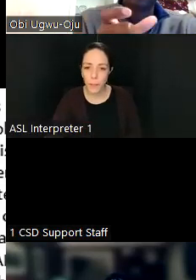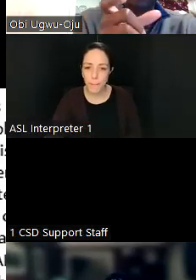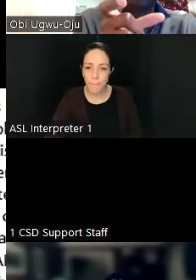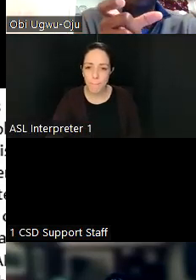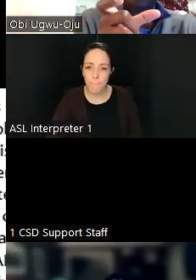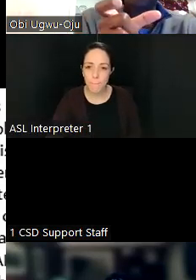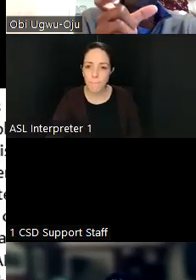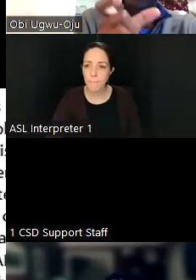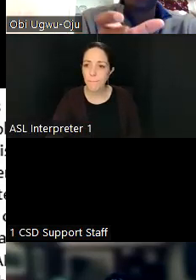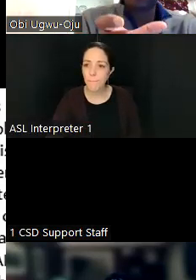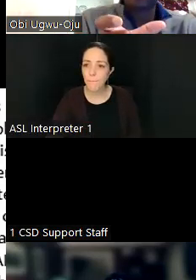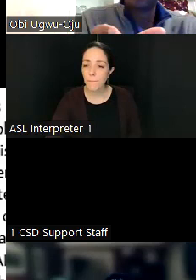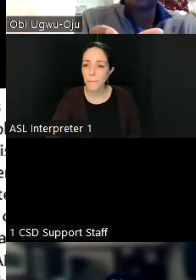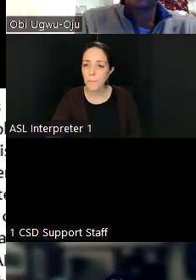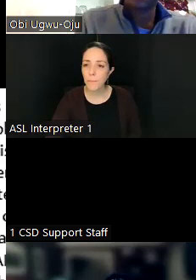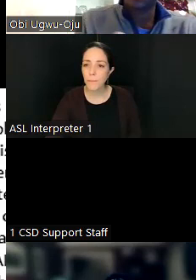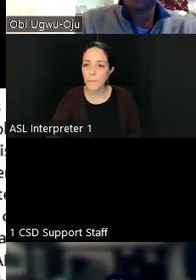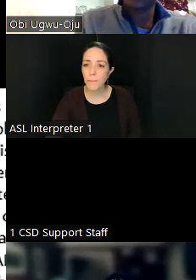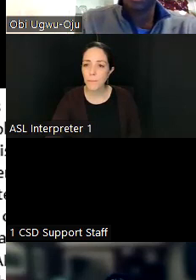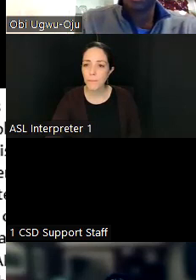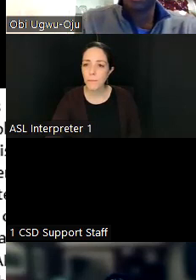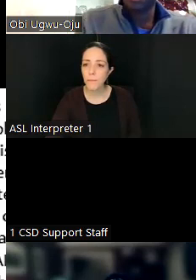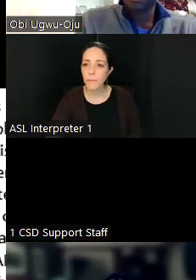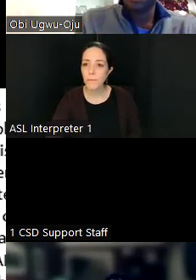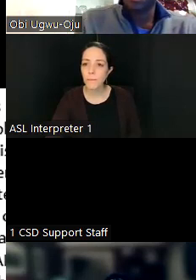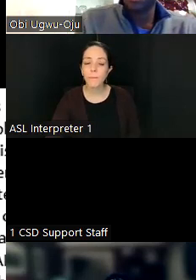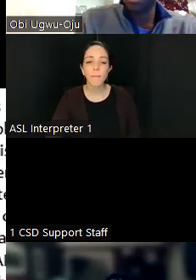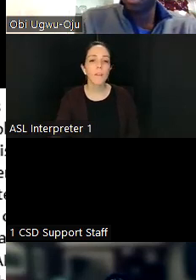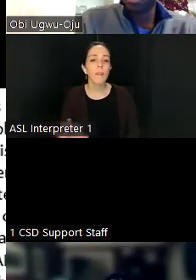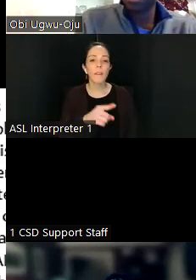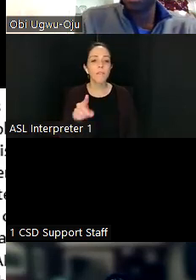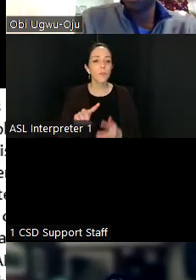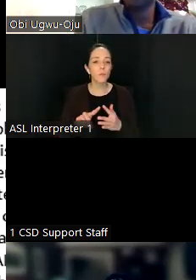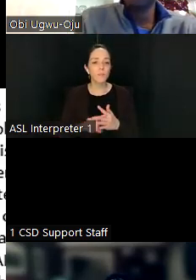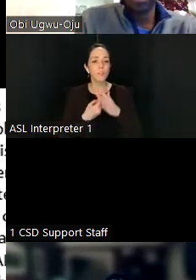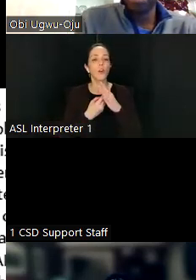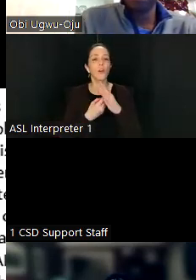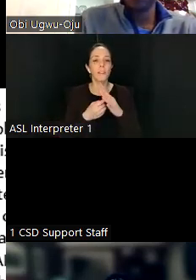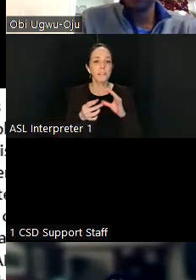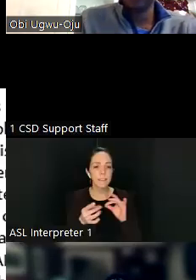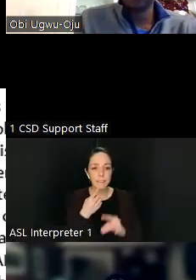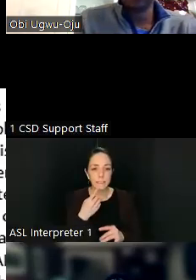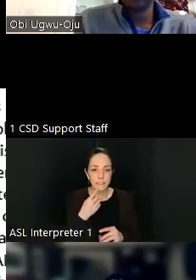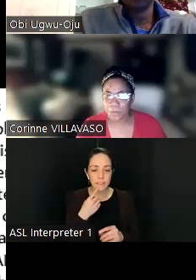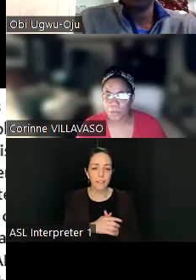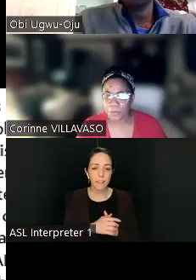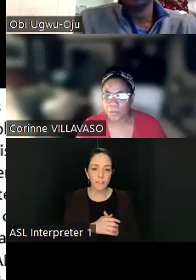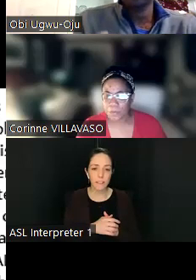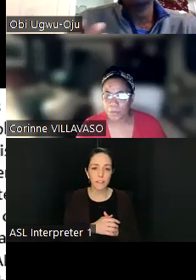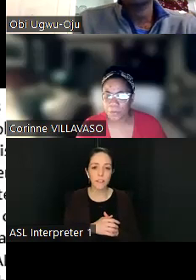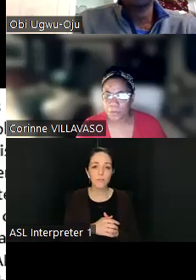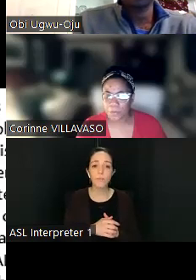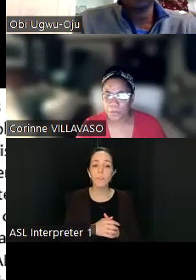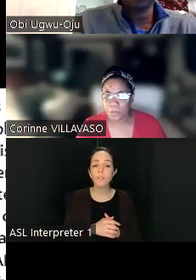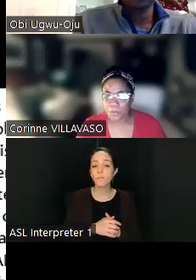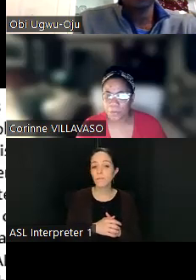what I say. But if you started it and said, along with other qualified members of the Portland